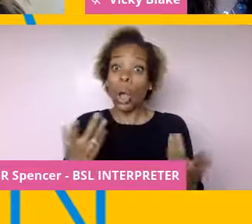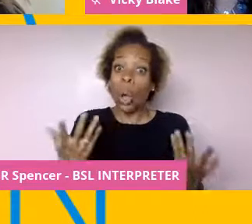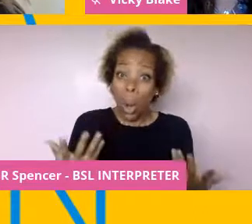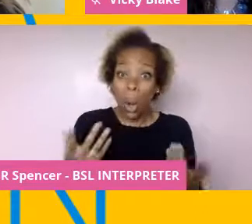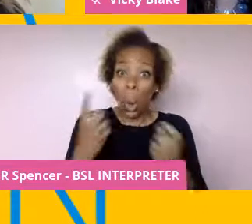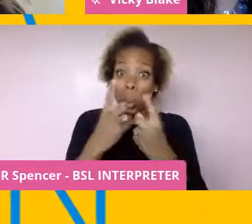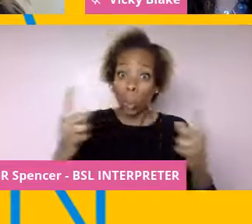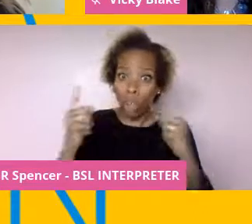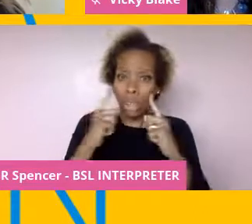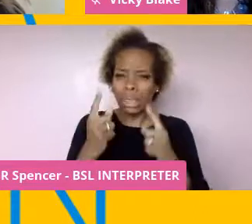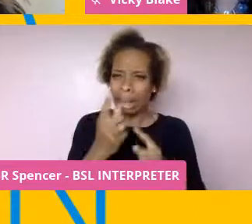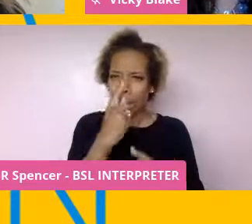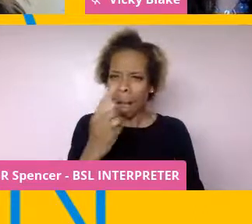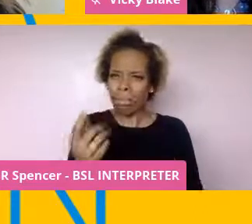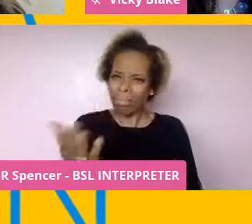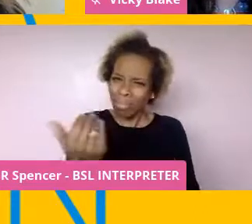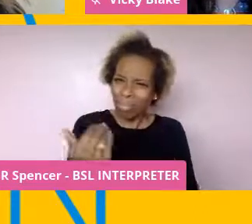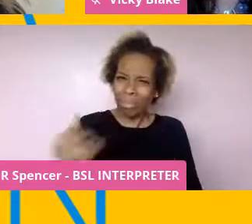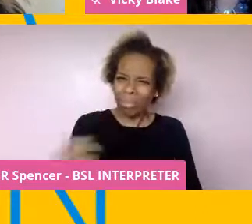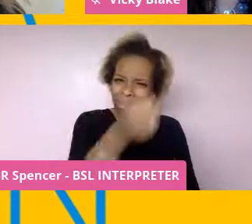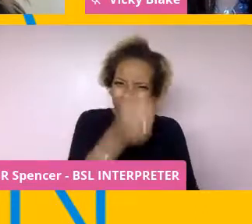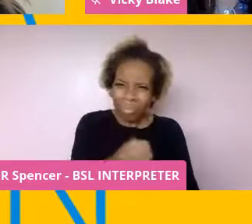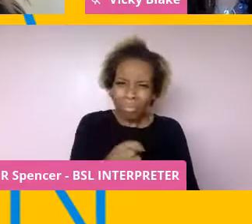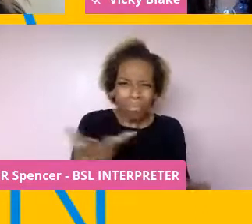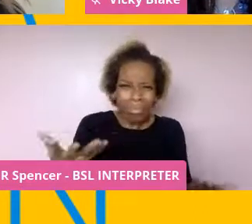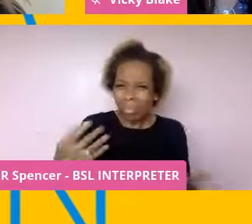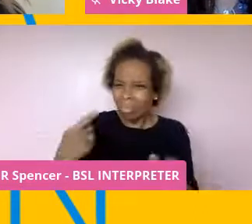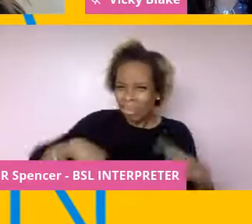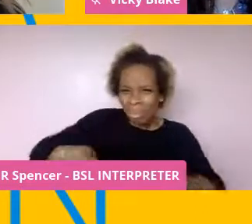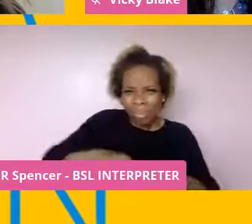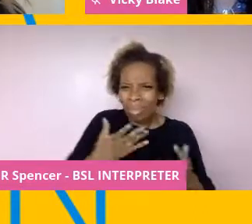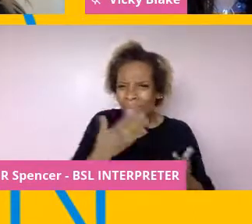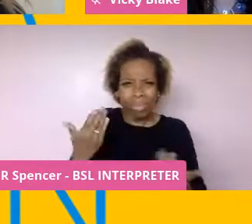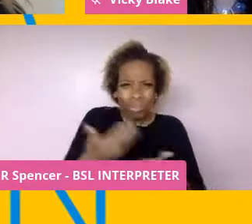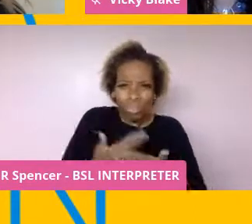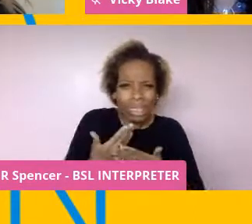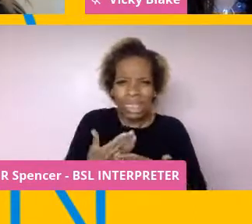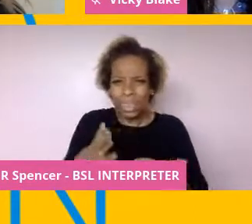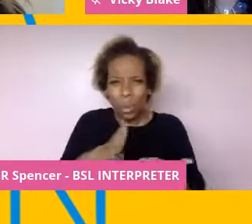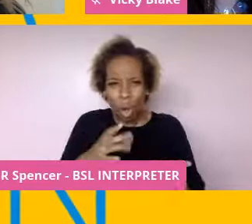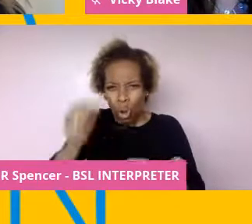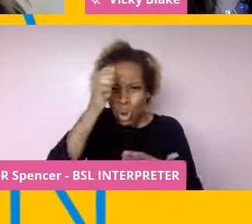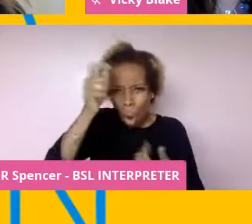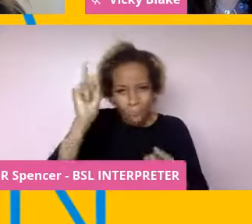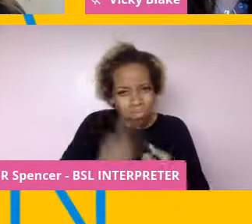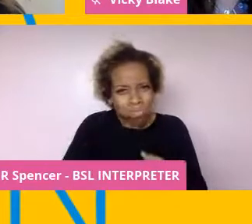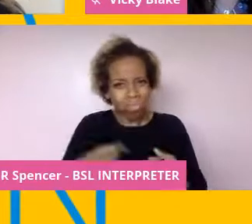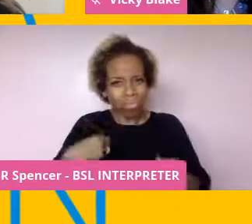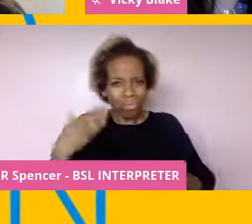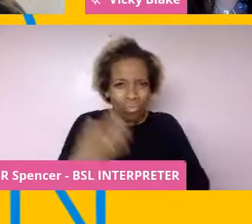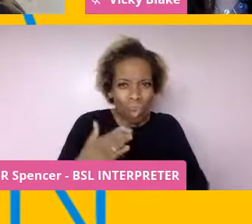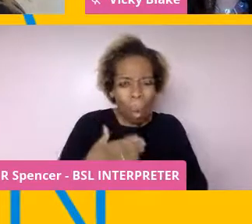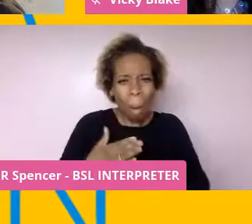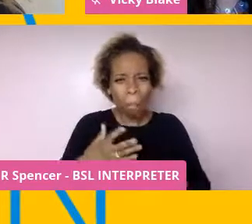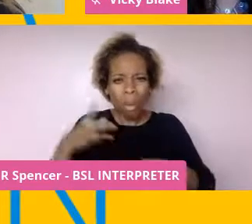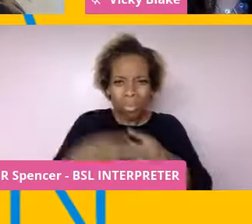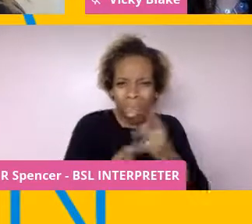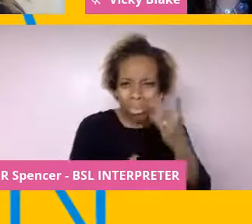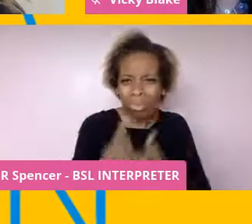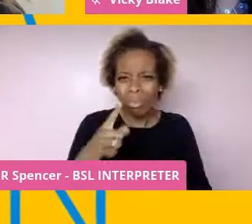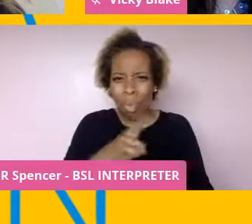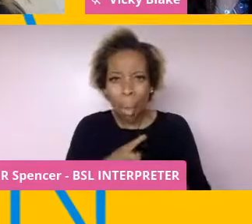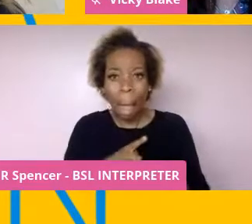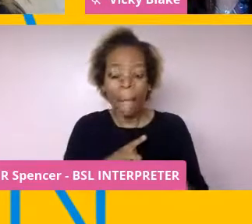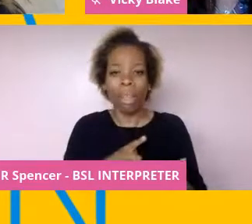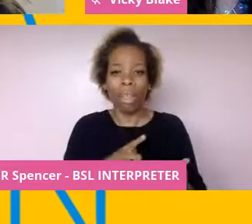table to negotiate a security of employment agreement, which is, the basis also of fighting cuts, because it does mean that